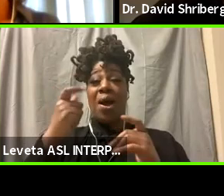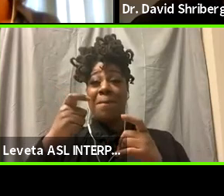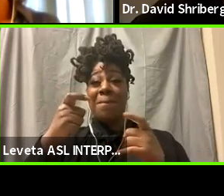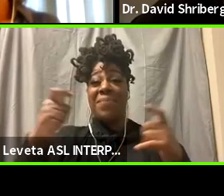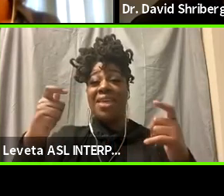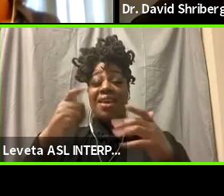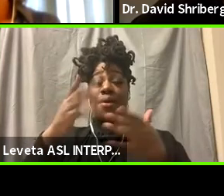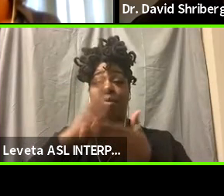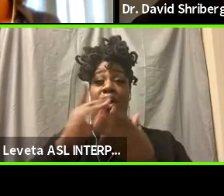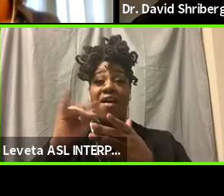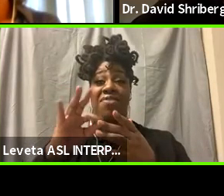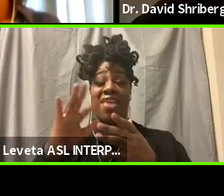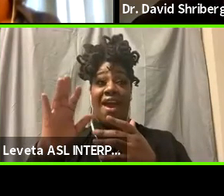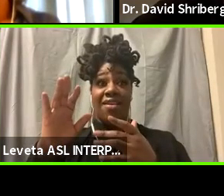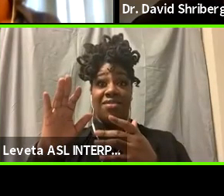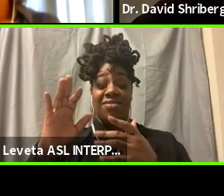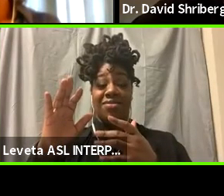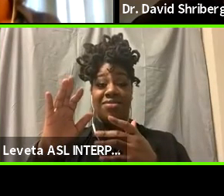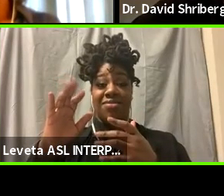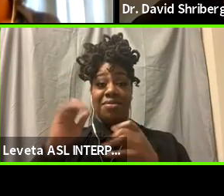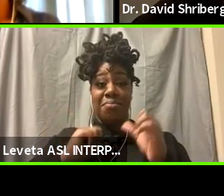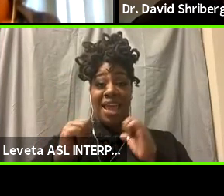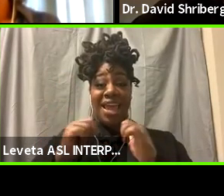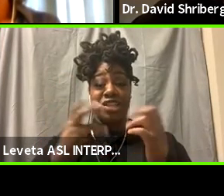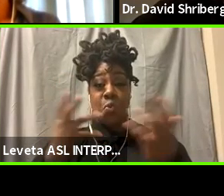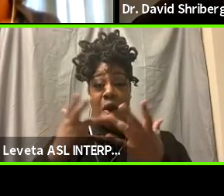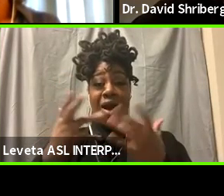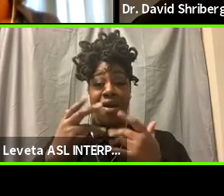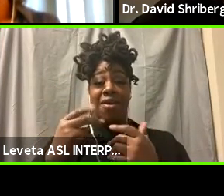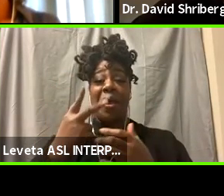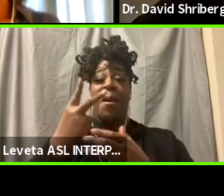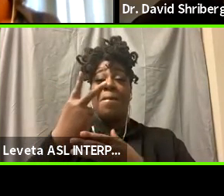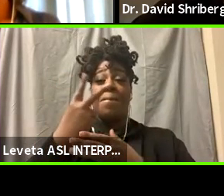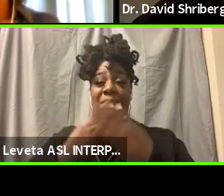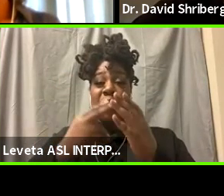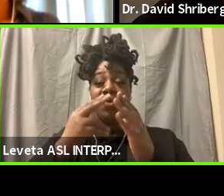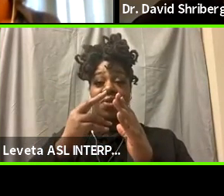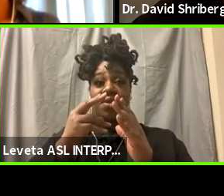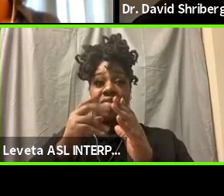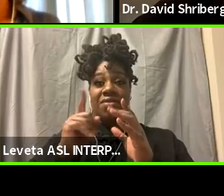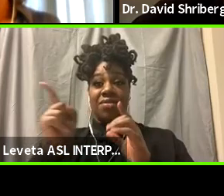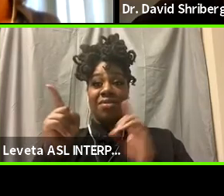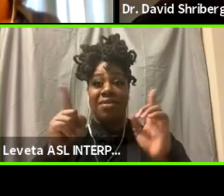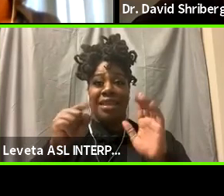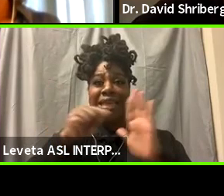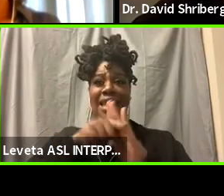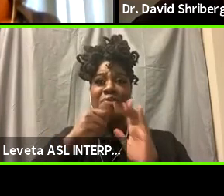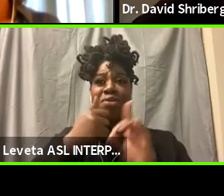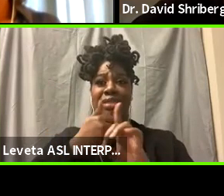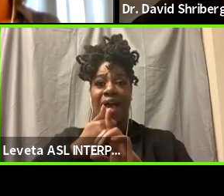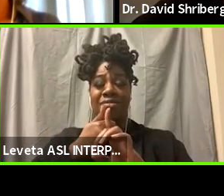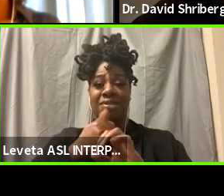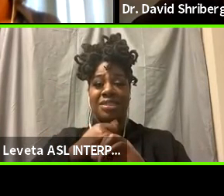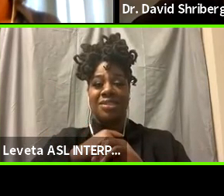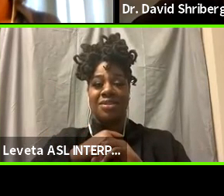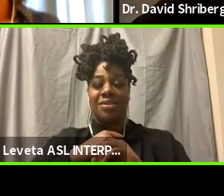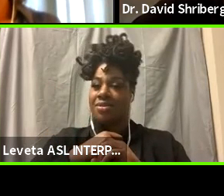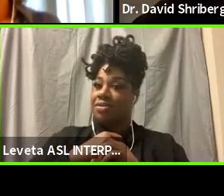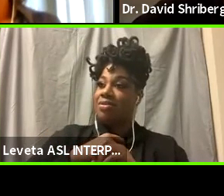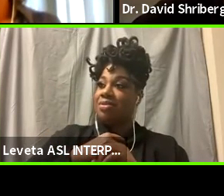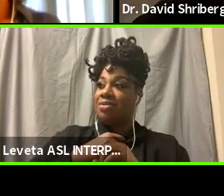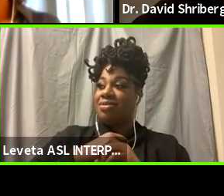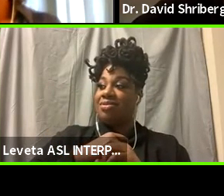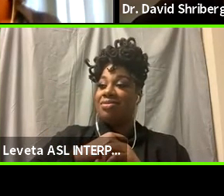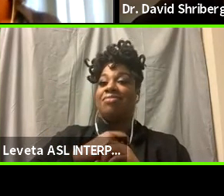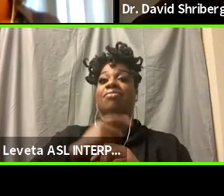Juliet is that the two students kill themselves at the end. So isn't that a wonderful time to talk about